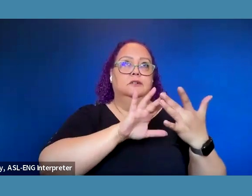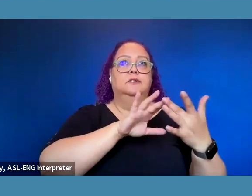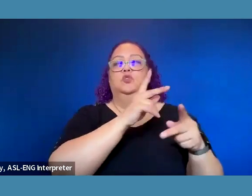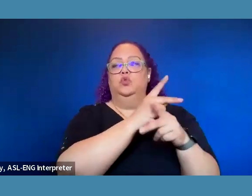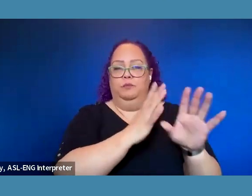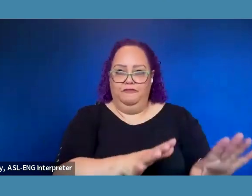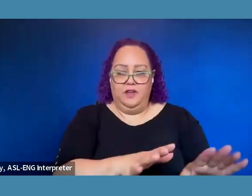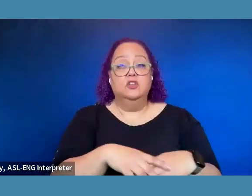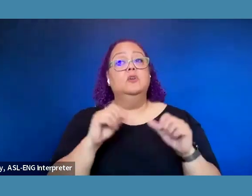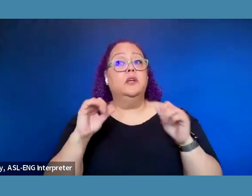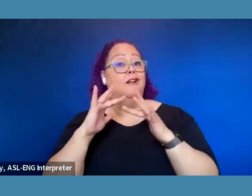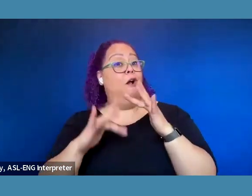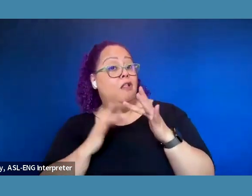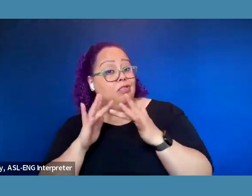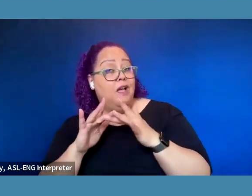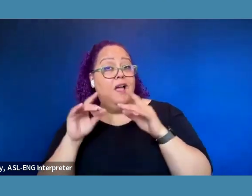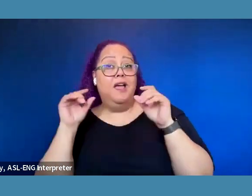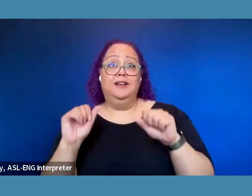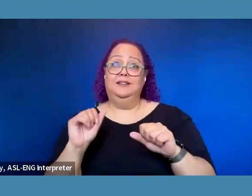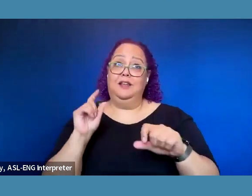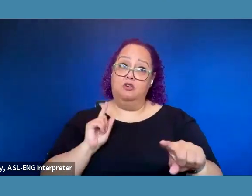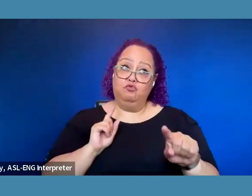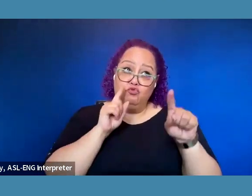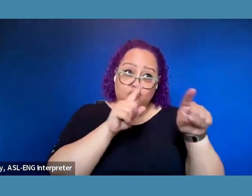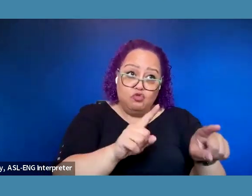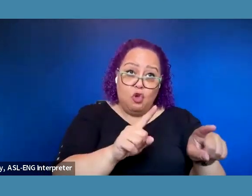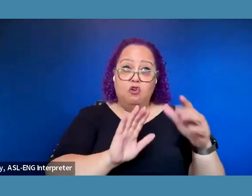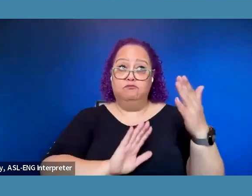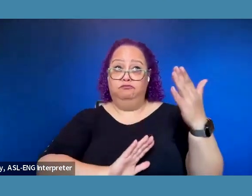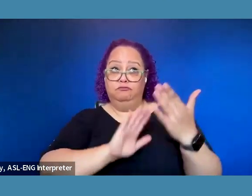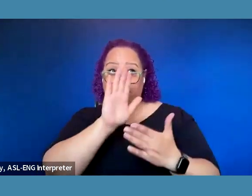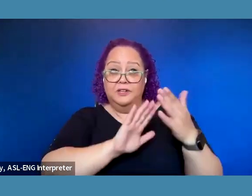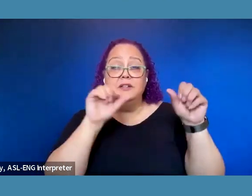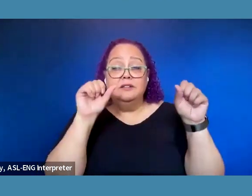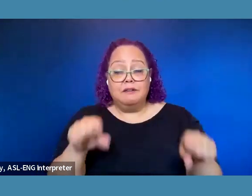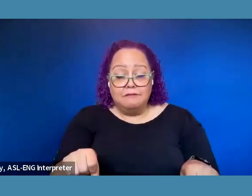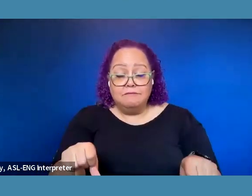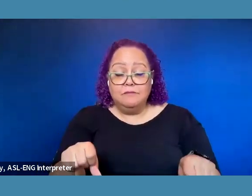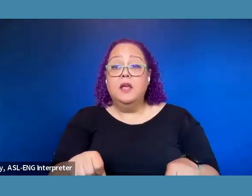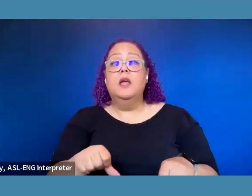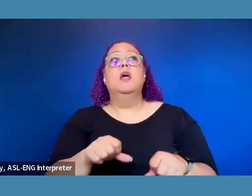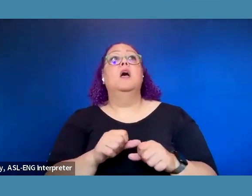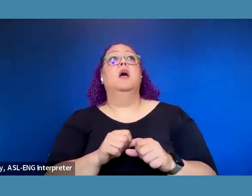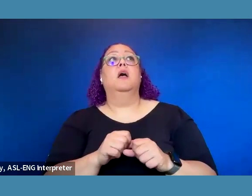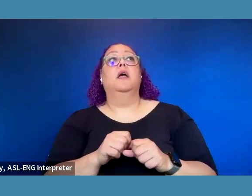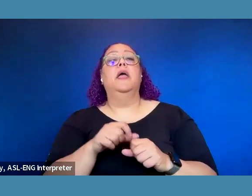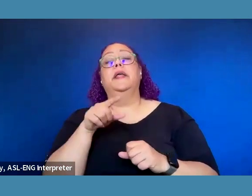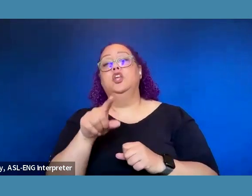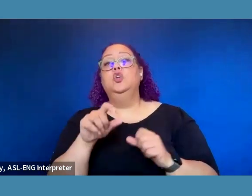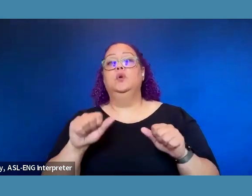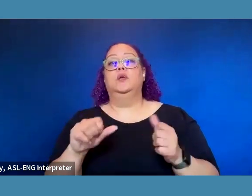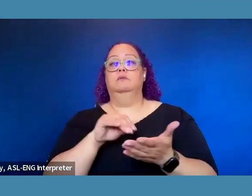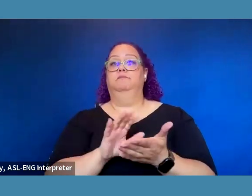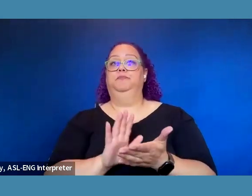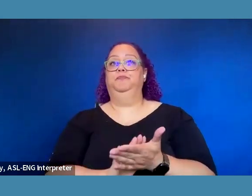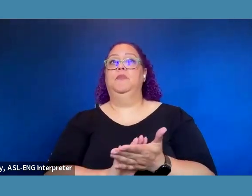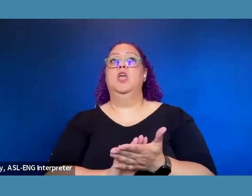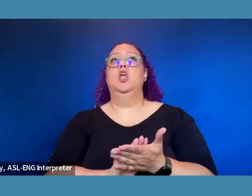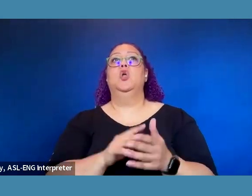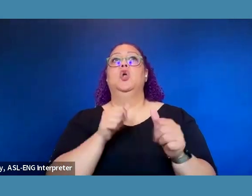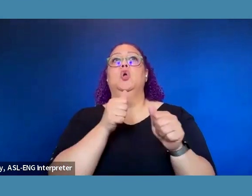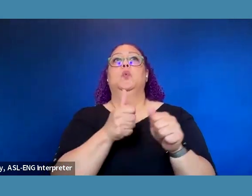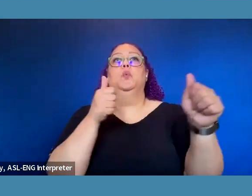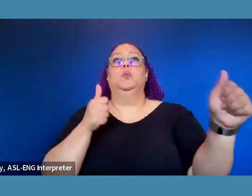person. But you also will have an opportunity to mark that you need a remote access vote by mail